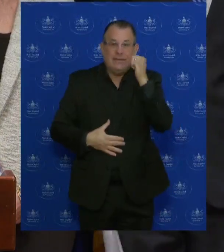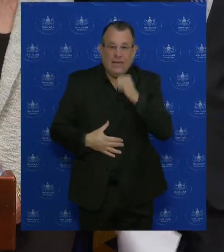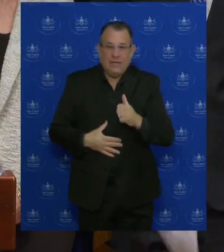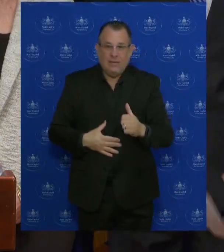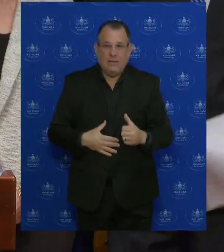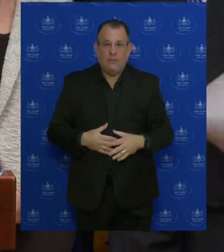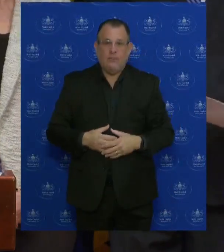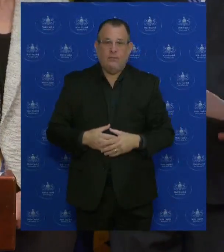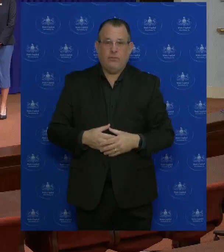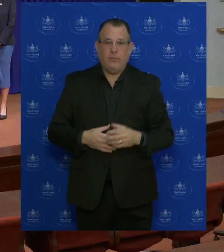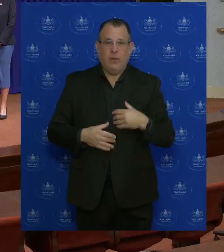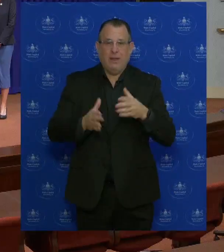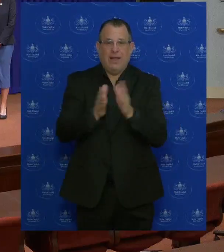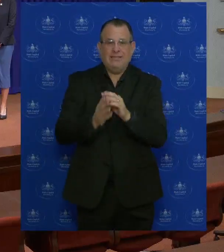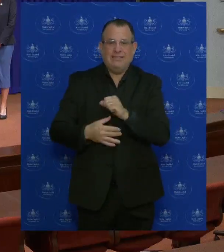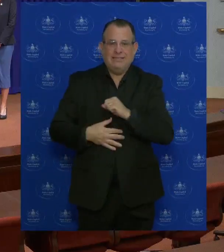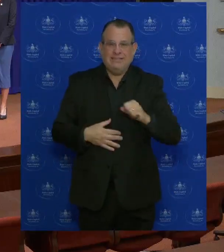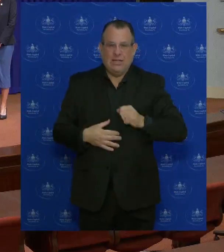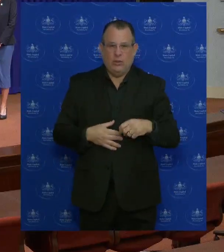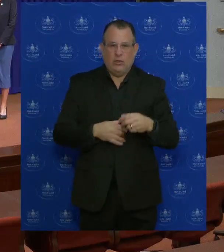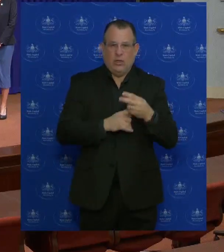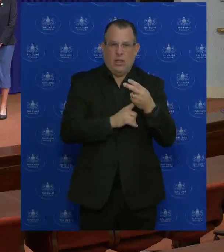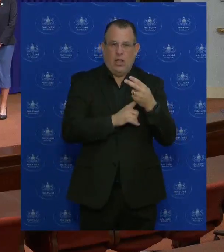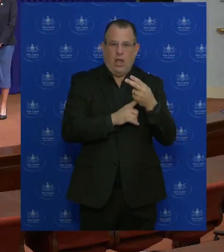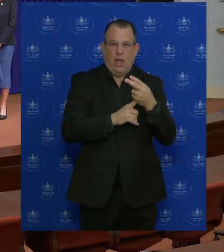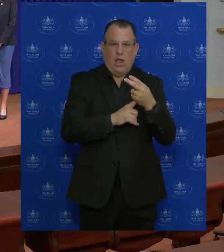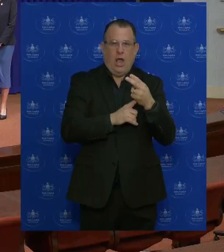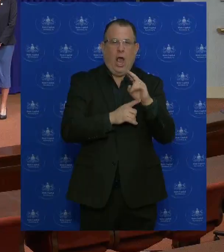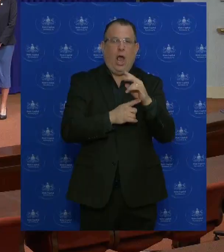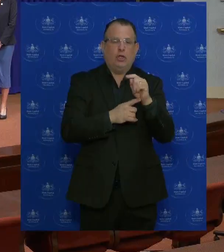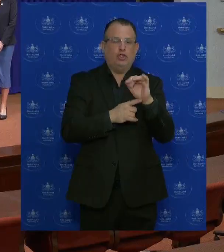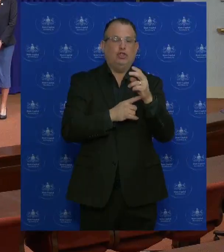Scott Hutchinson to say a few words. Senator. Thank you.